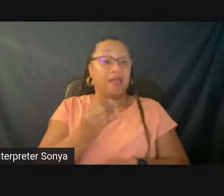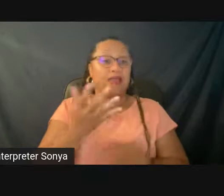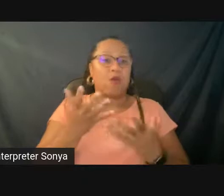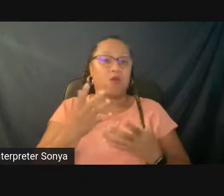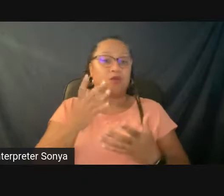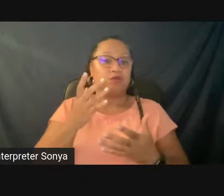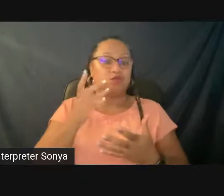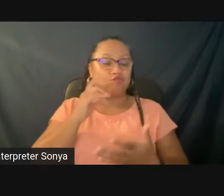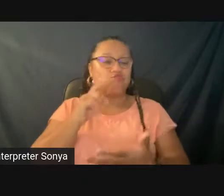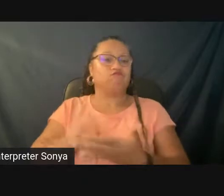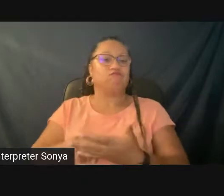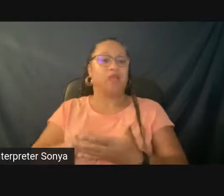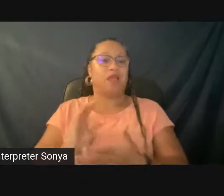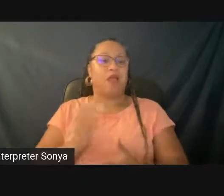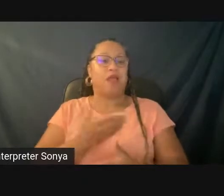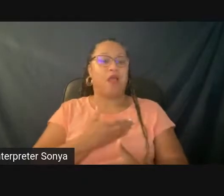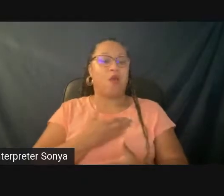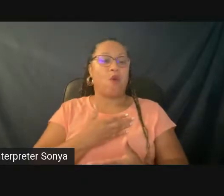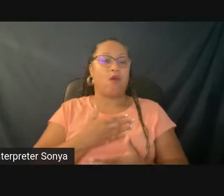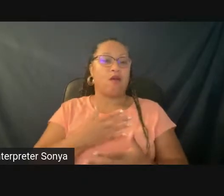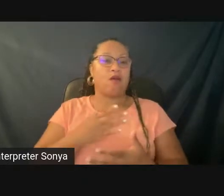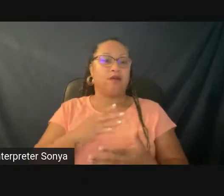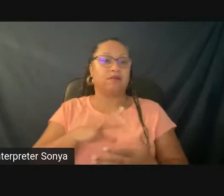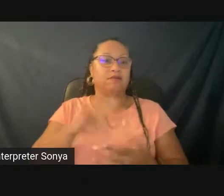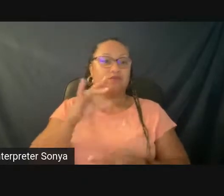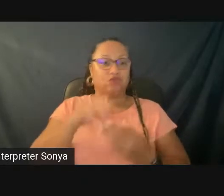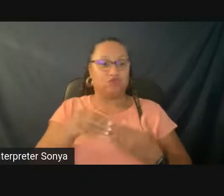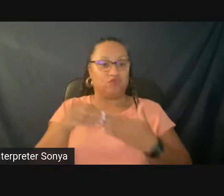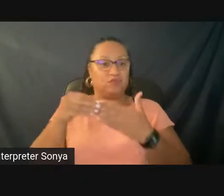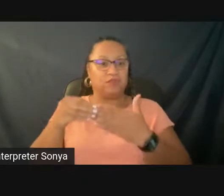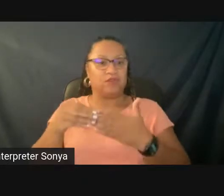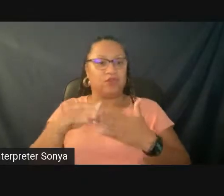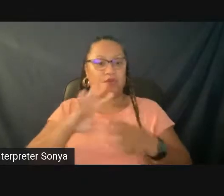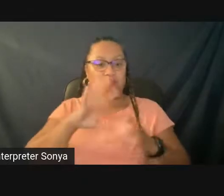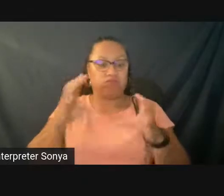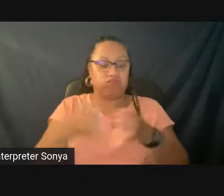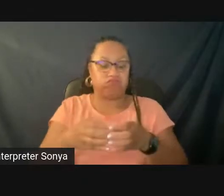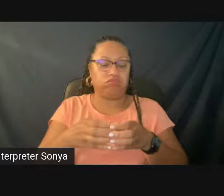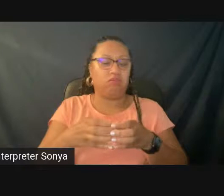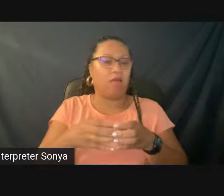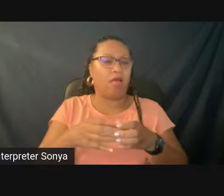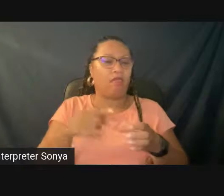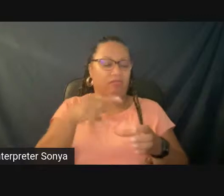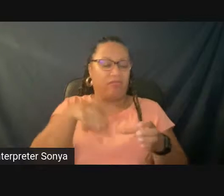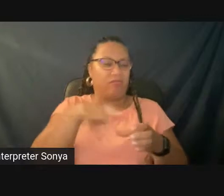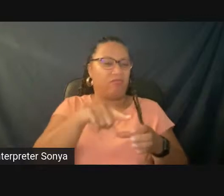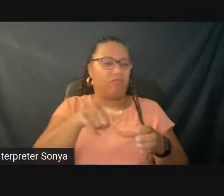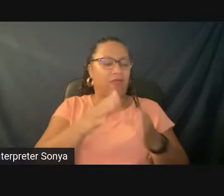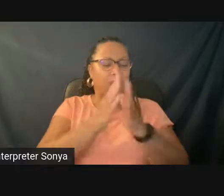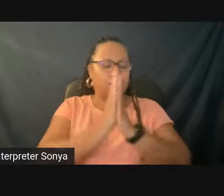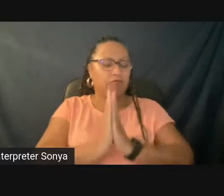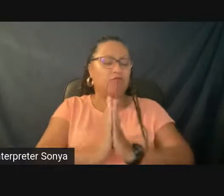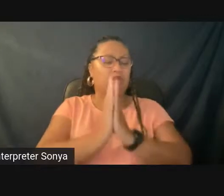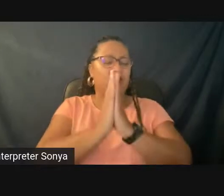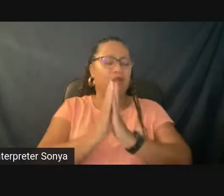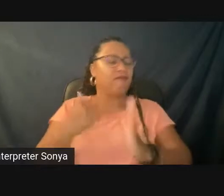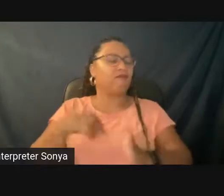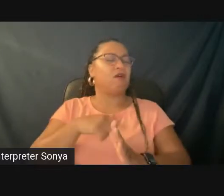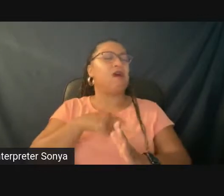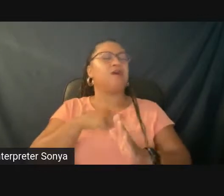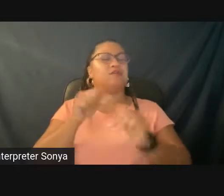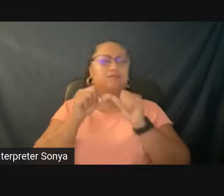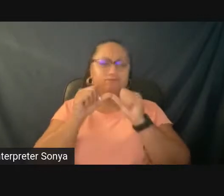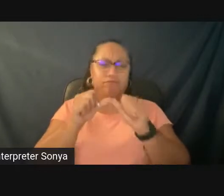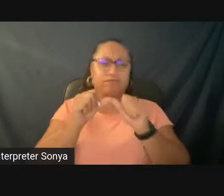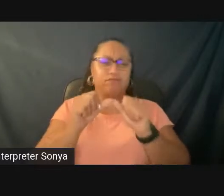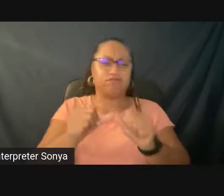acknowledge our practitioner corps, who pray for us continuously and unceasingly, and